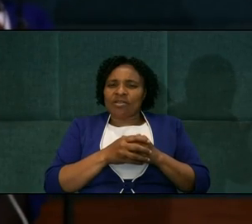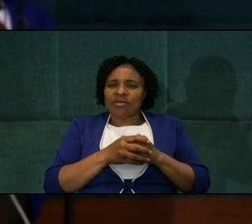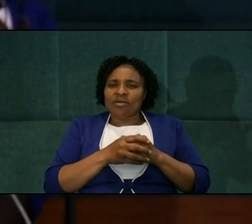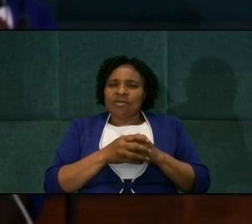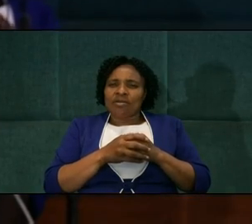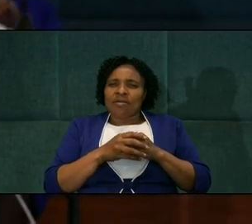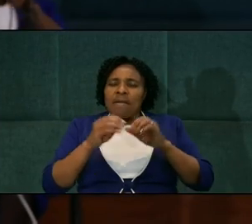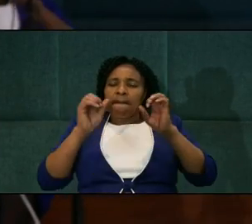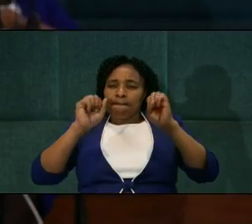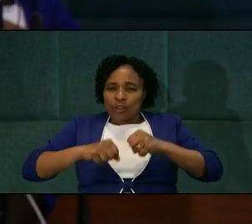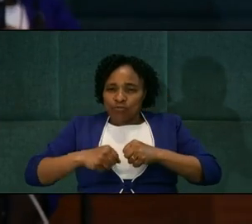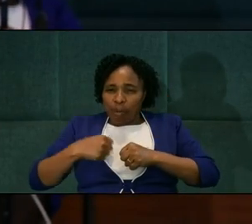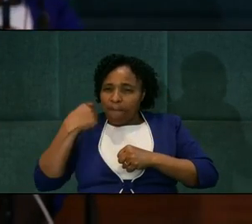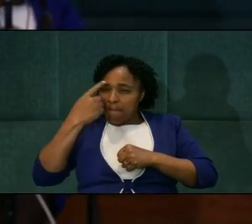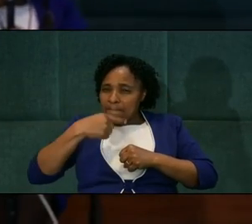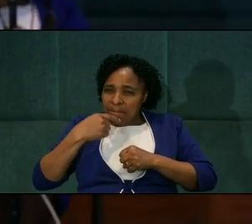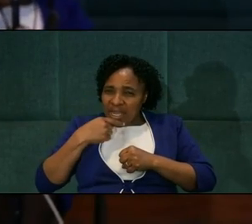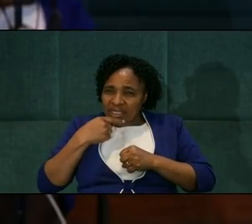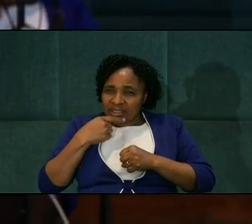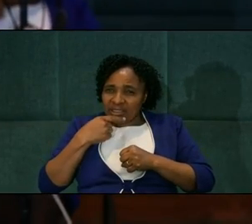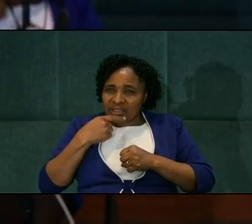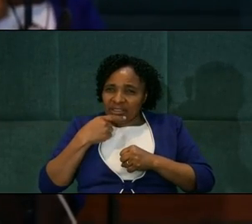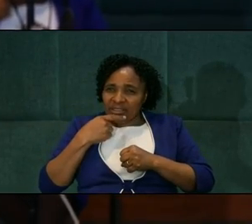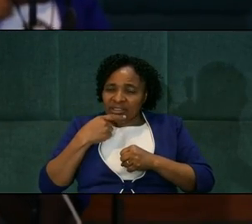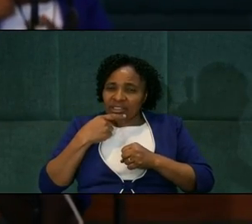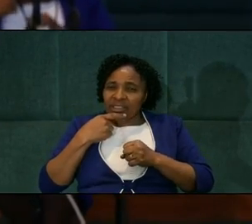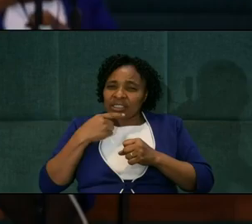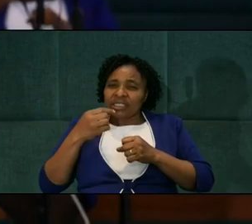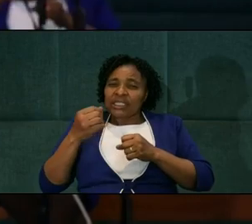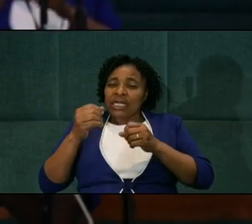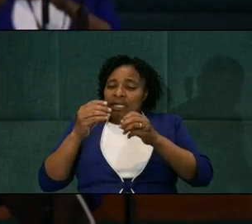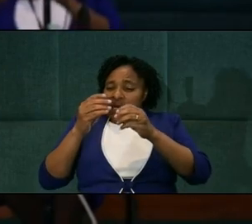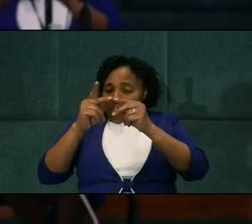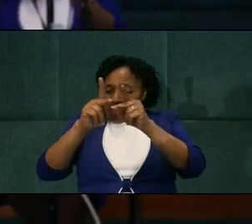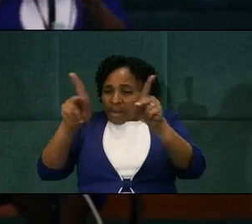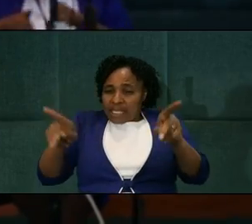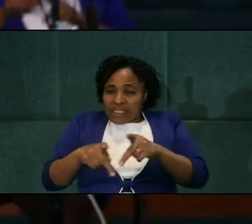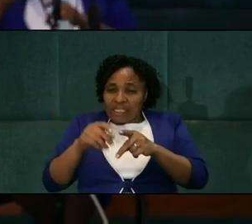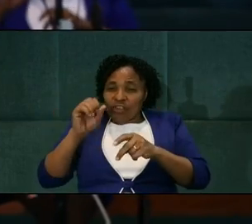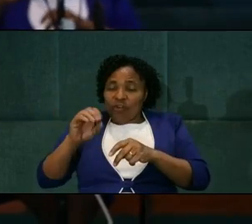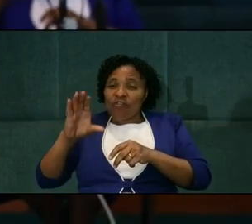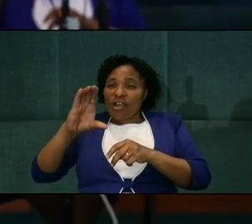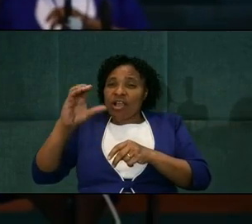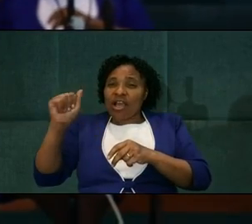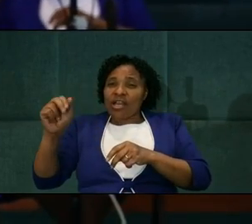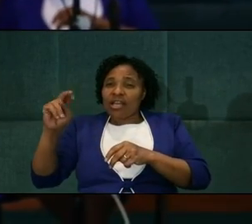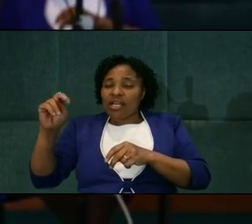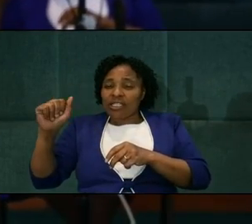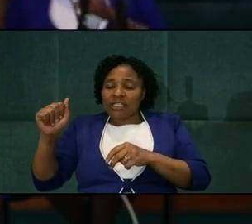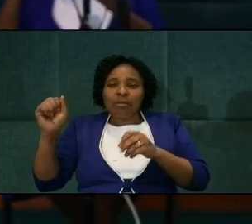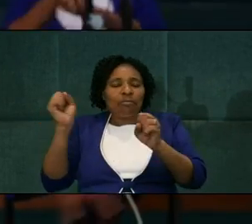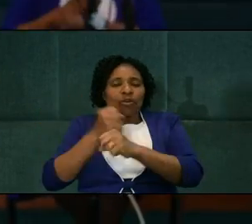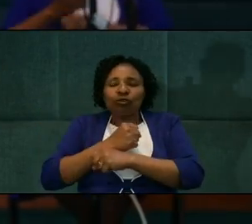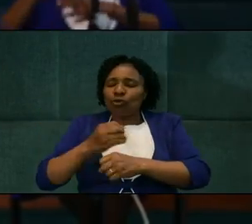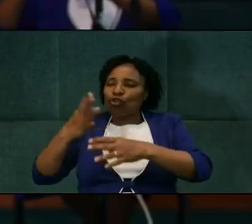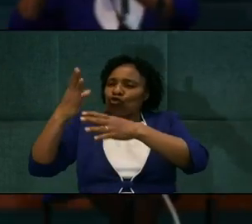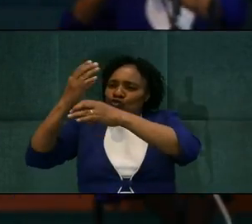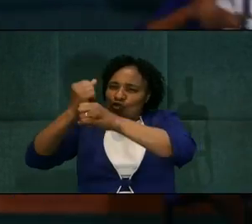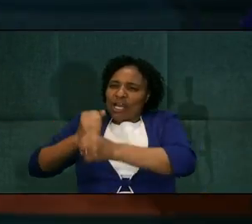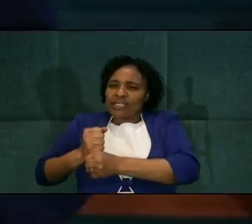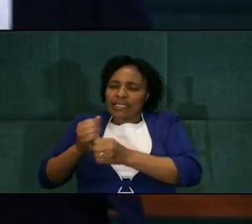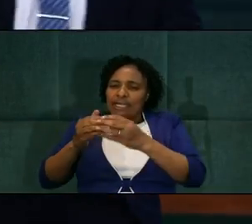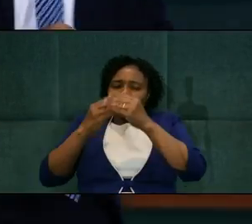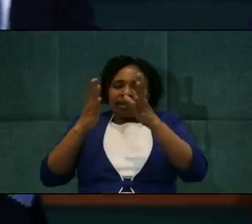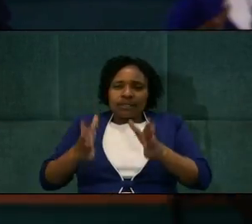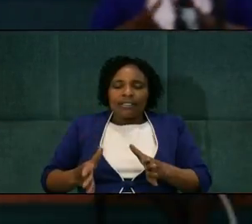Read my lips. On the borders of Canaan, you cannot trust your leaders. Oh, you still don't